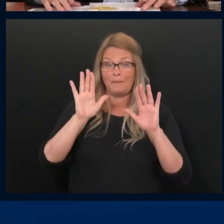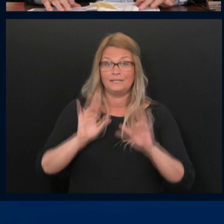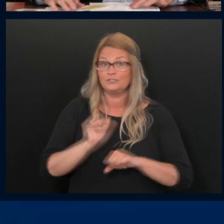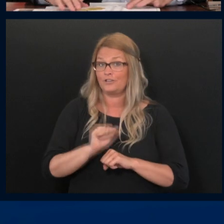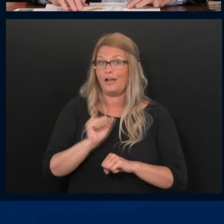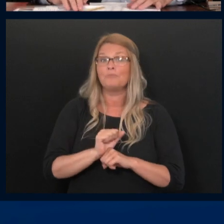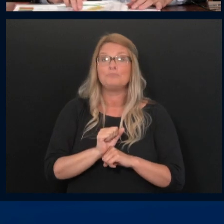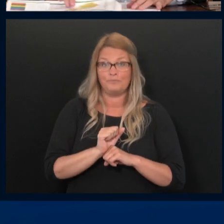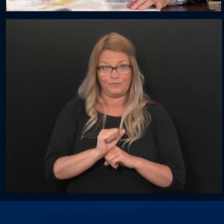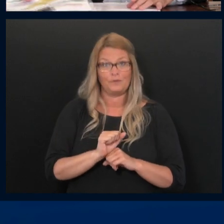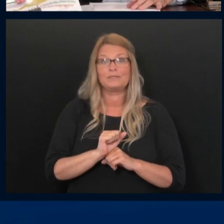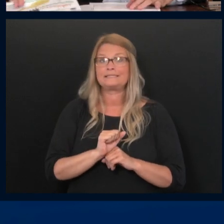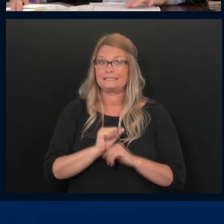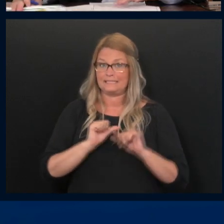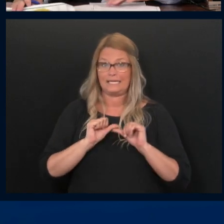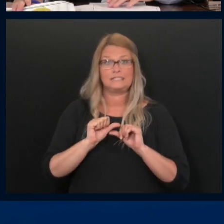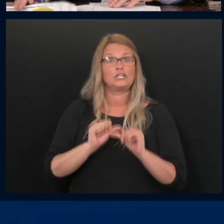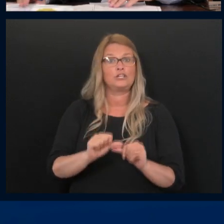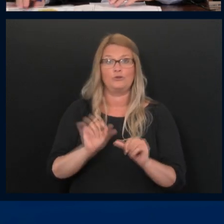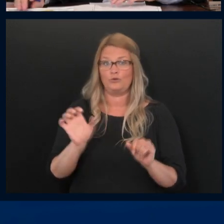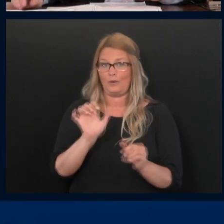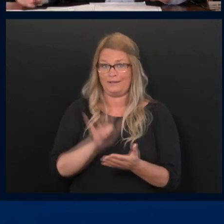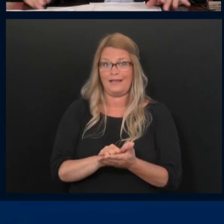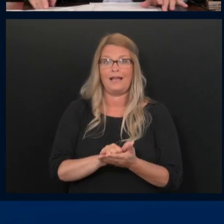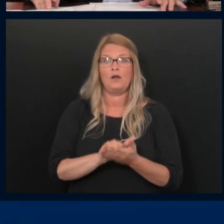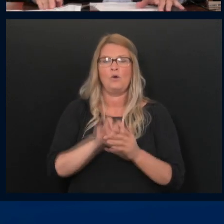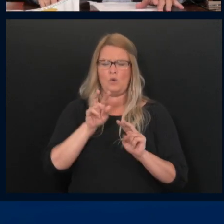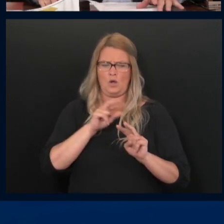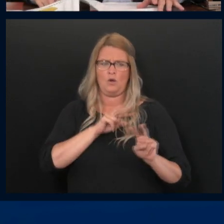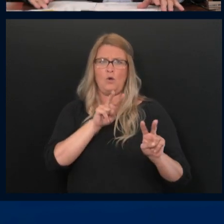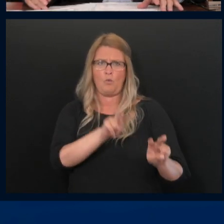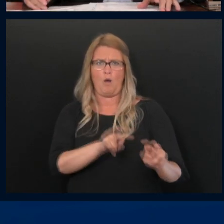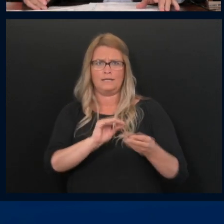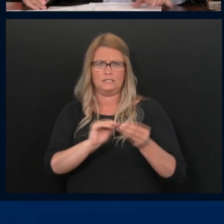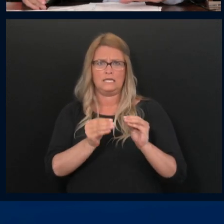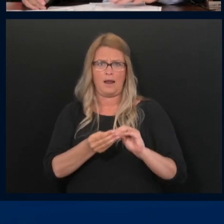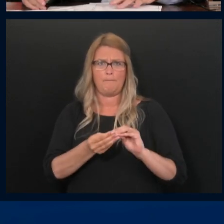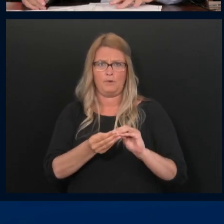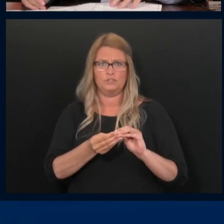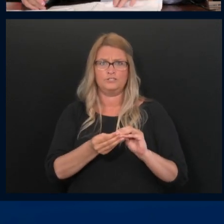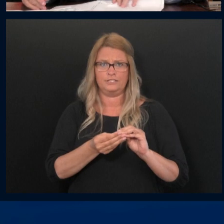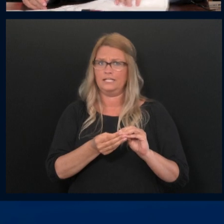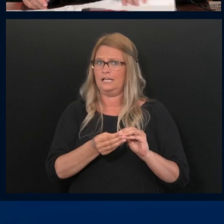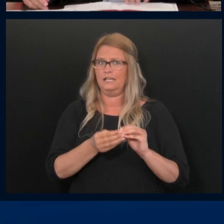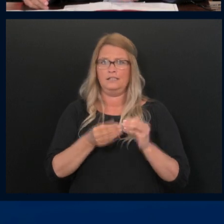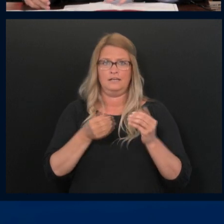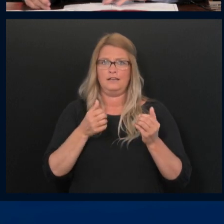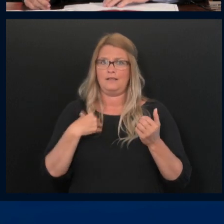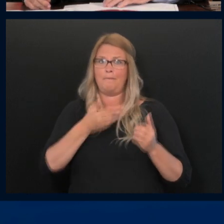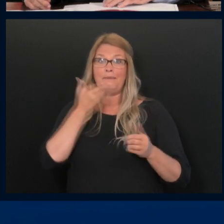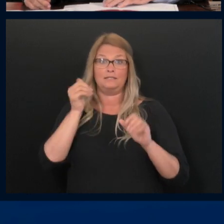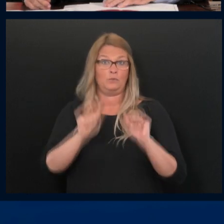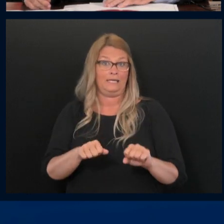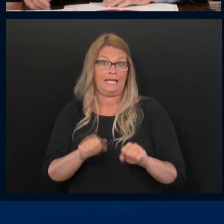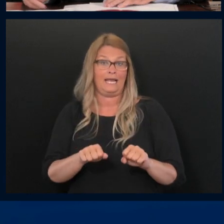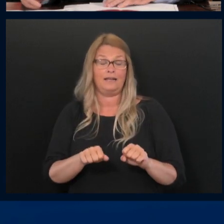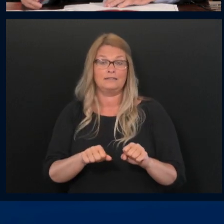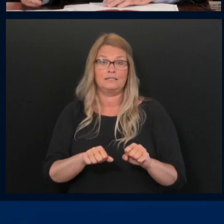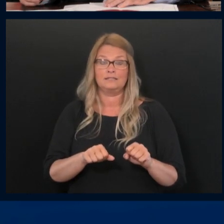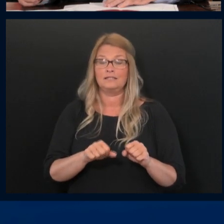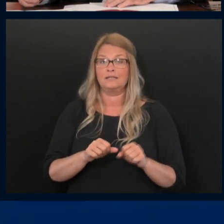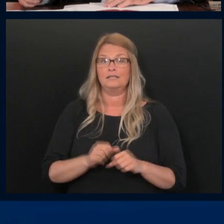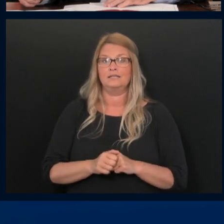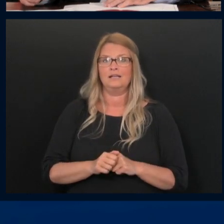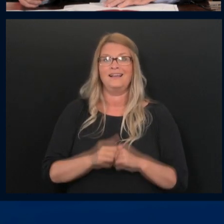We just got to keep it up. We're going to watch the numbers and continue to watch in every way. As far as your, the